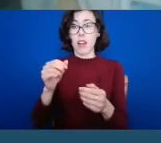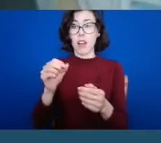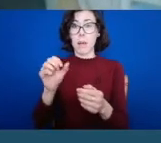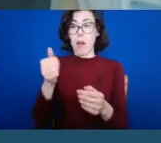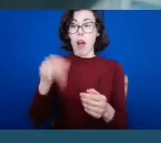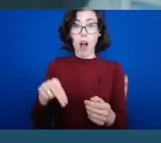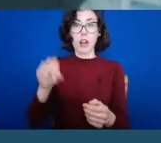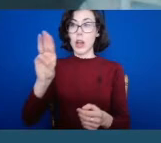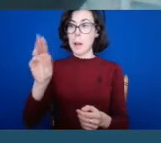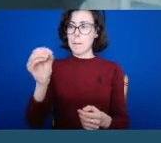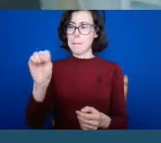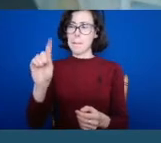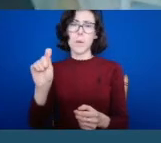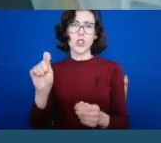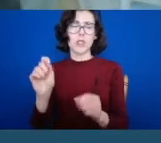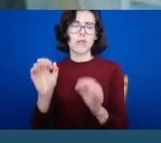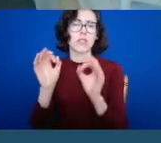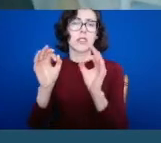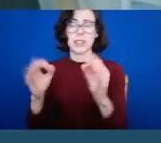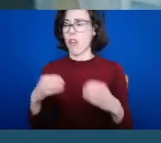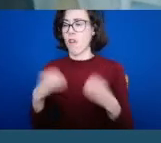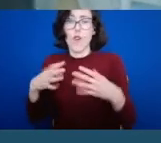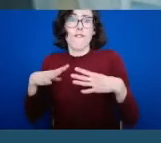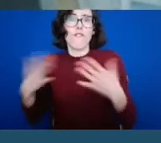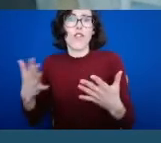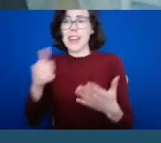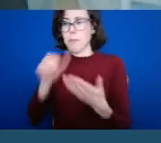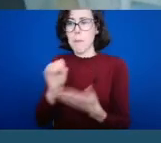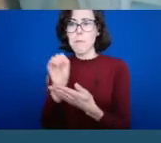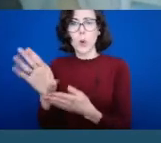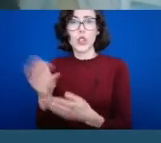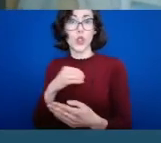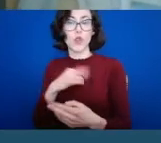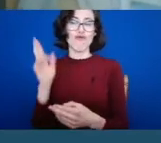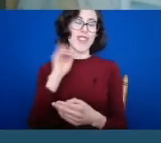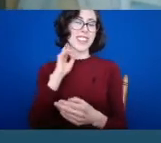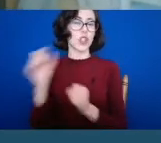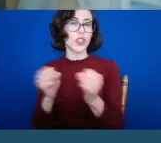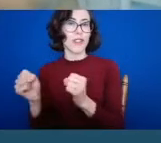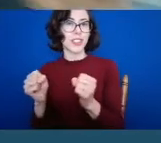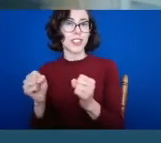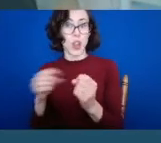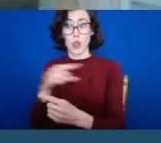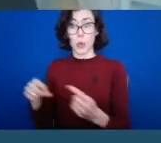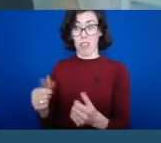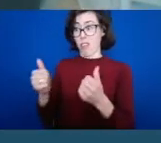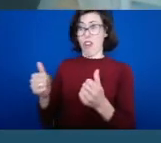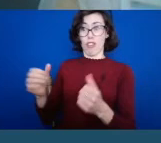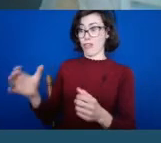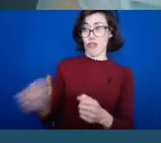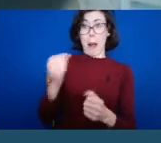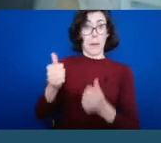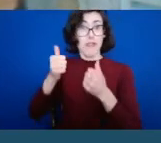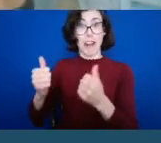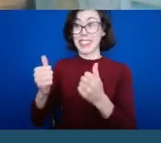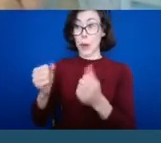to the residential services. So we took advantage of that and posted those resources out to those residential services to ensure that we could both get